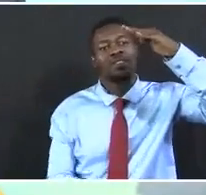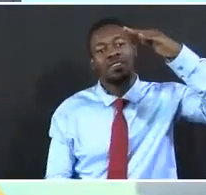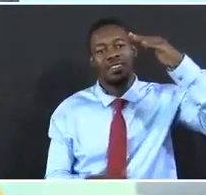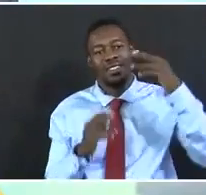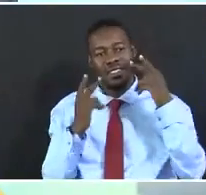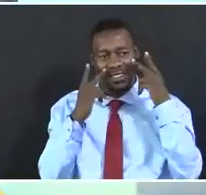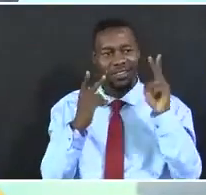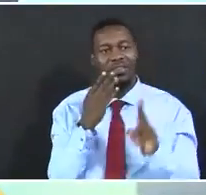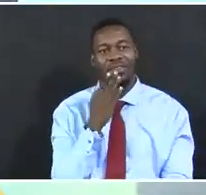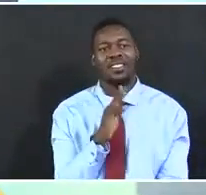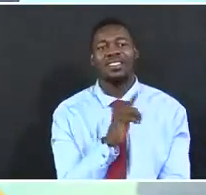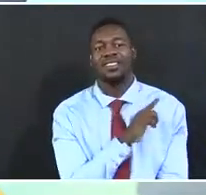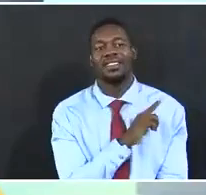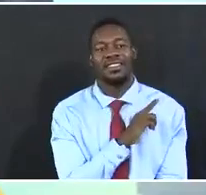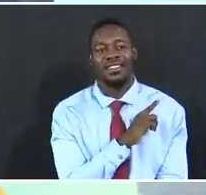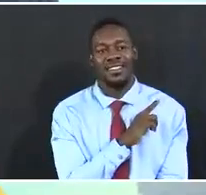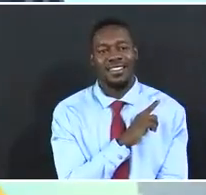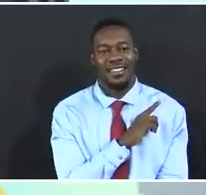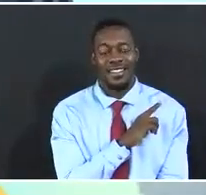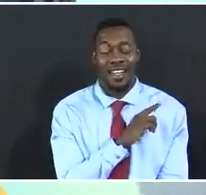Tom Omurwa.